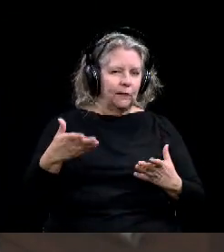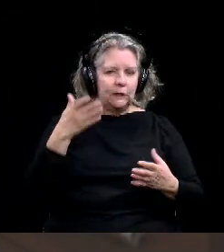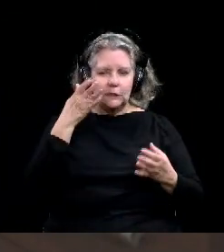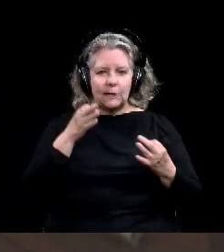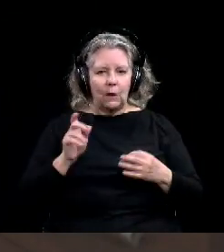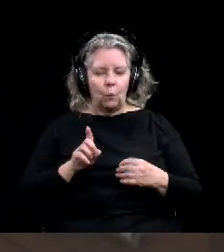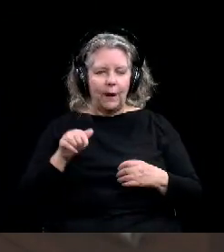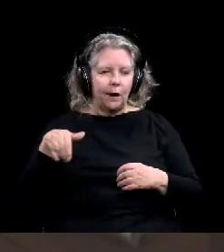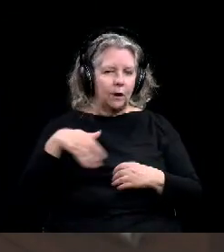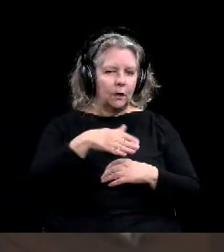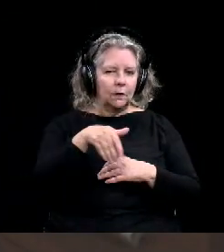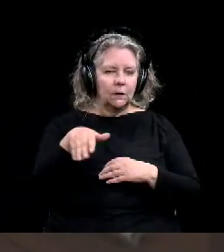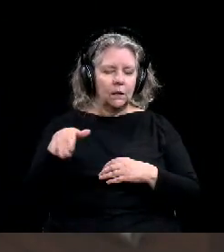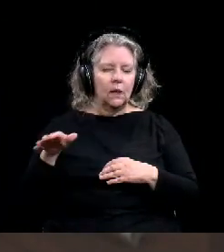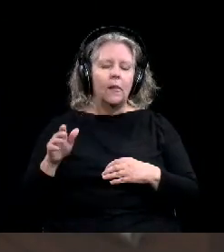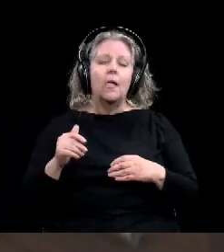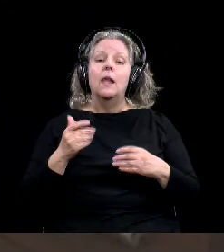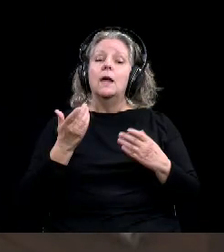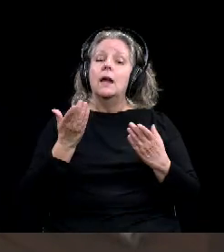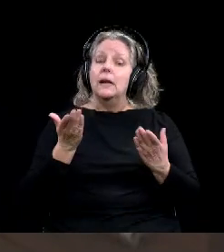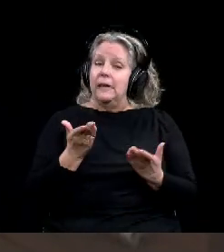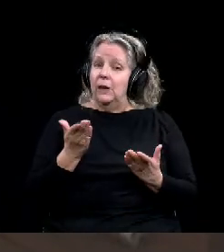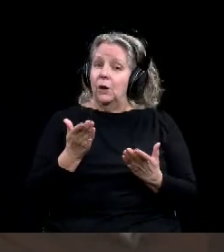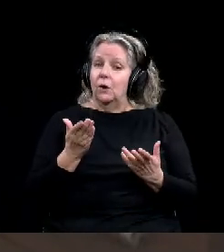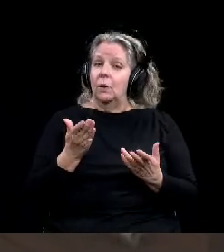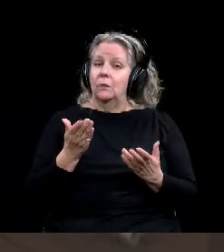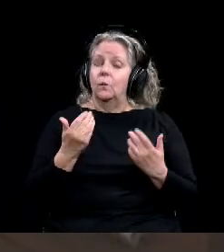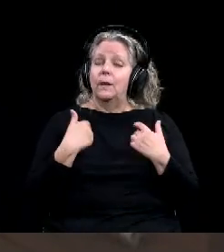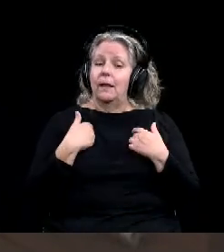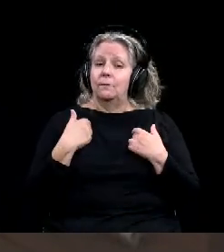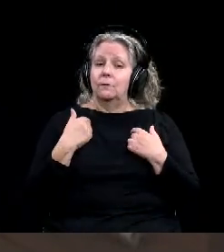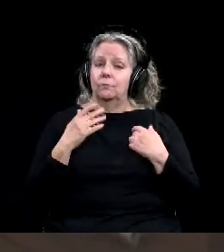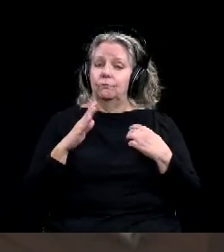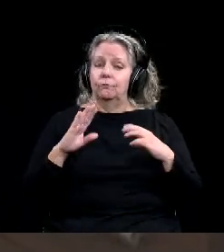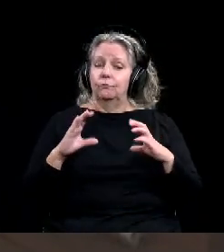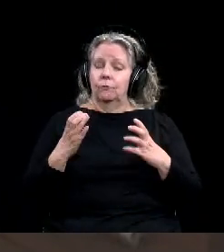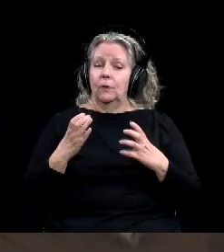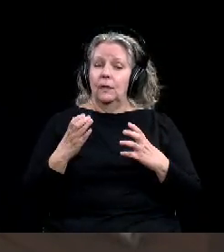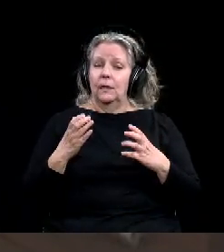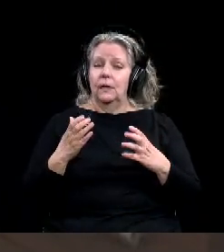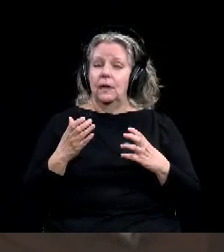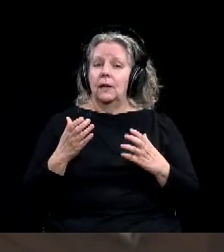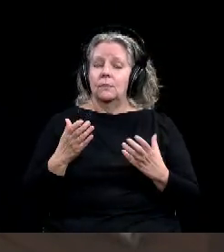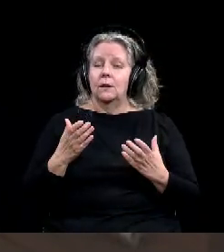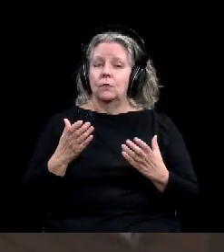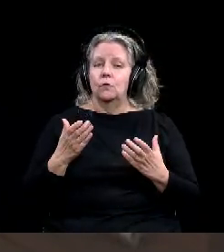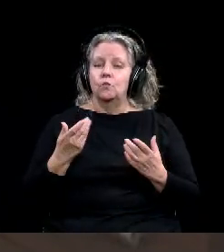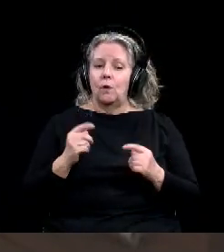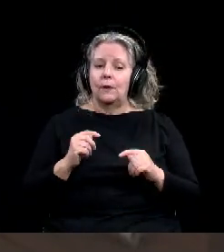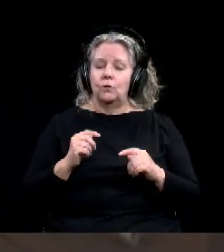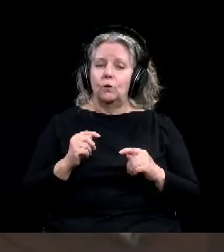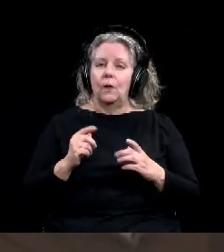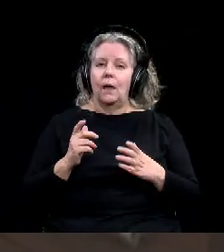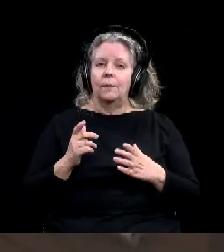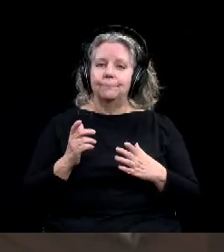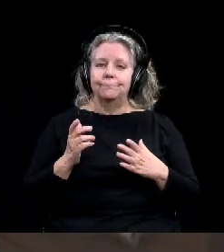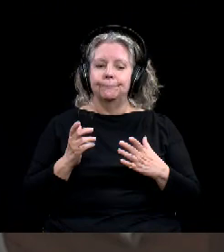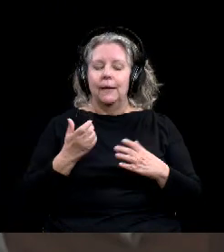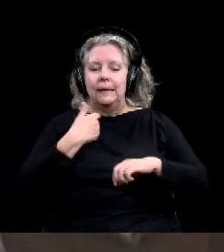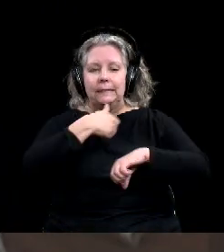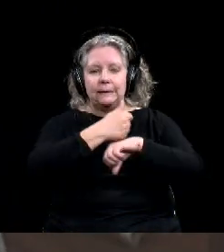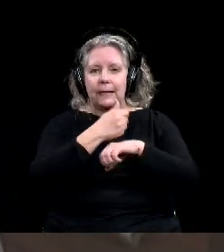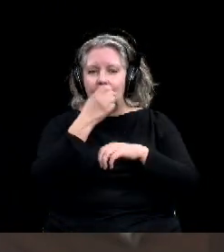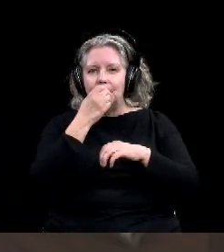forward a data-based case for why this community does need more vaccines, and